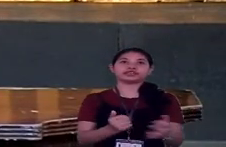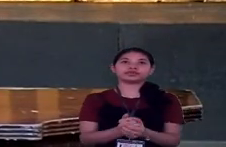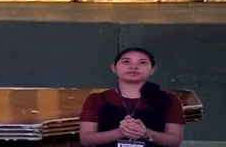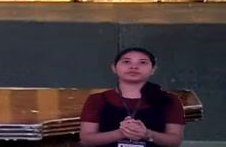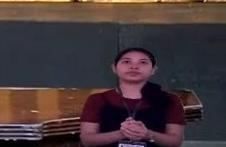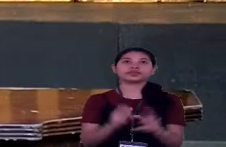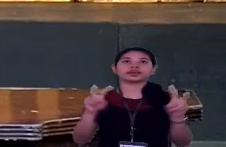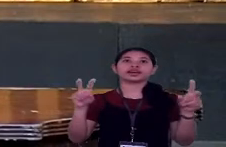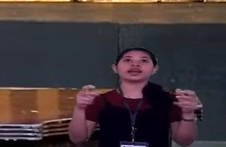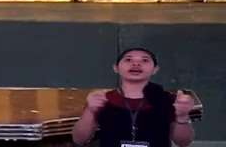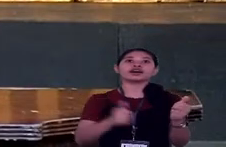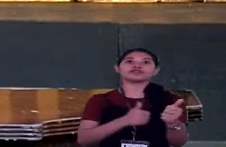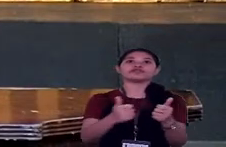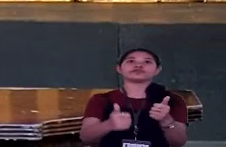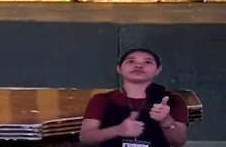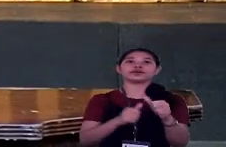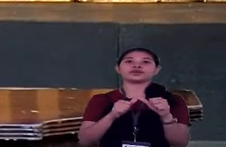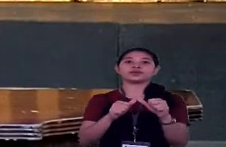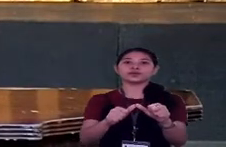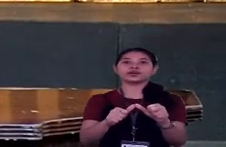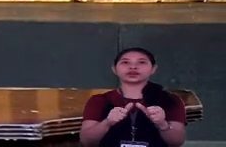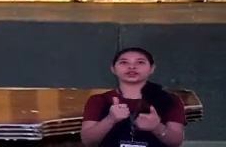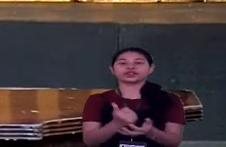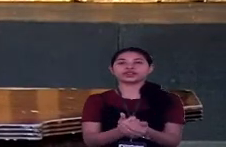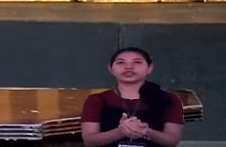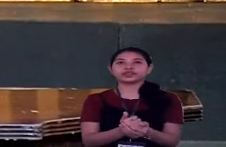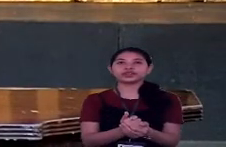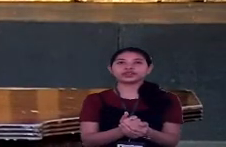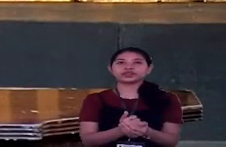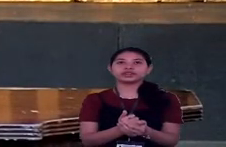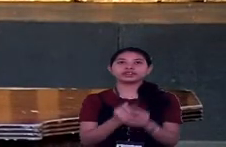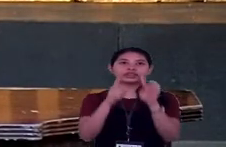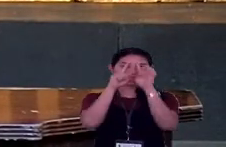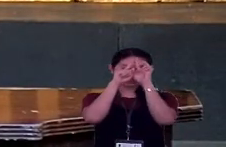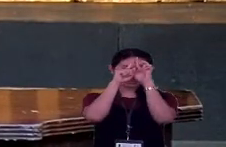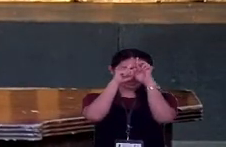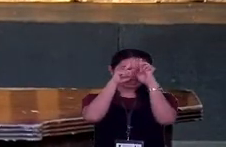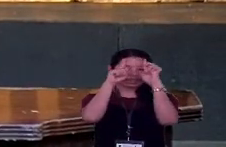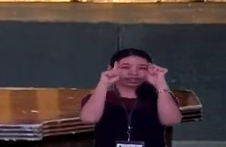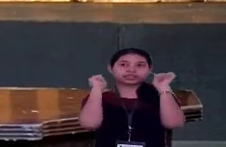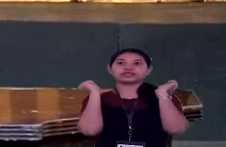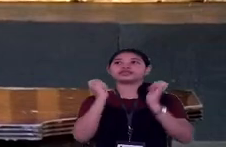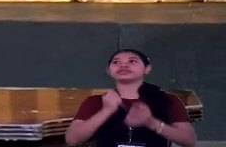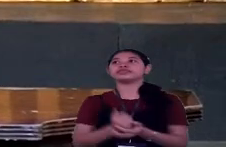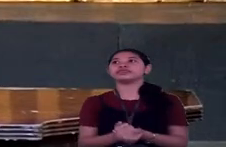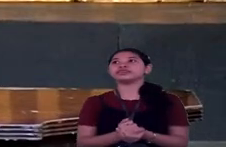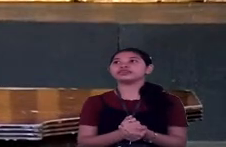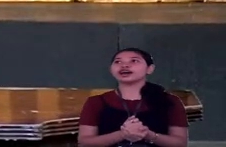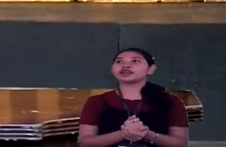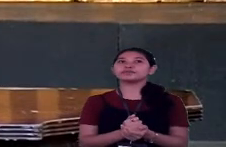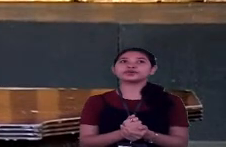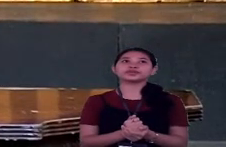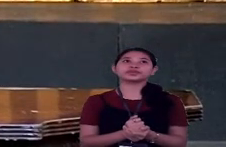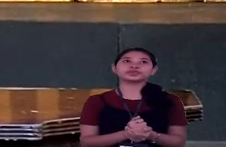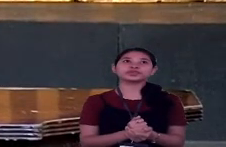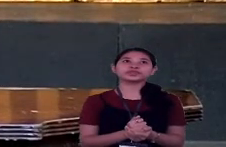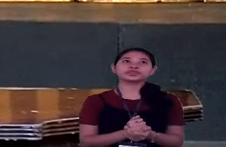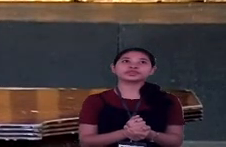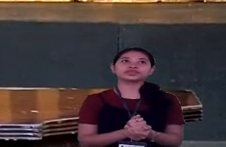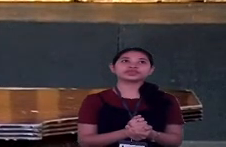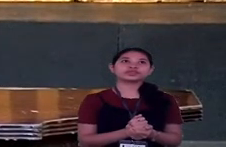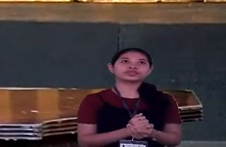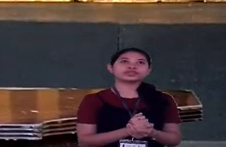The ushers will prepare for the offering, and then we will have one special, and then the last challenge for the morning session. Down in the